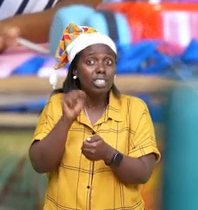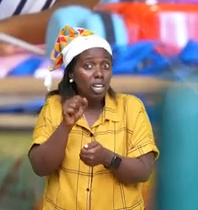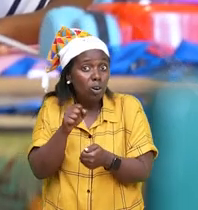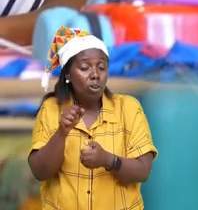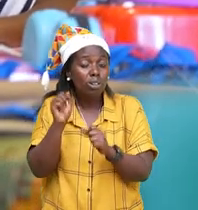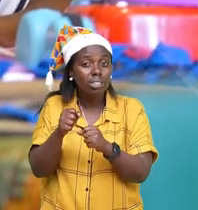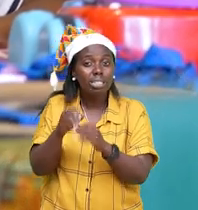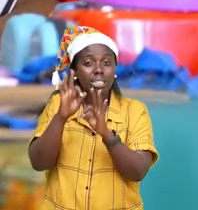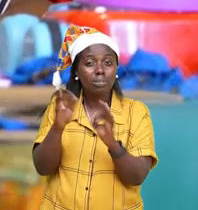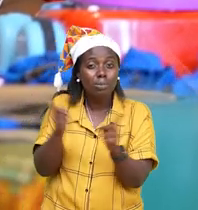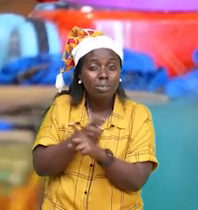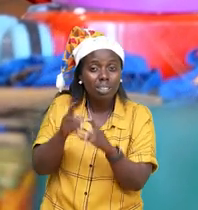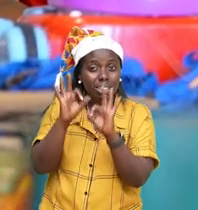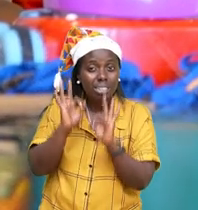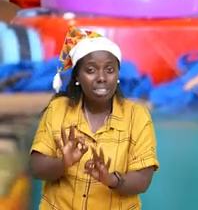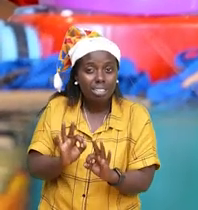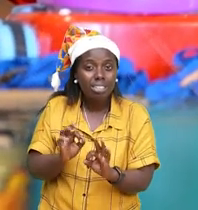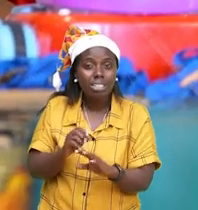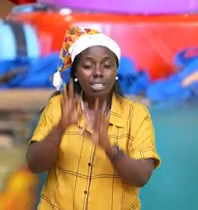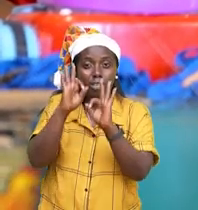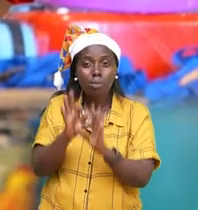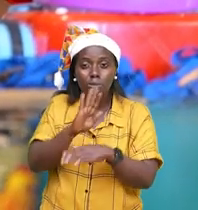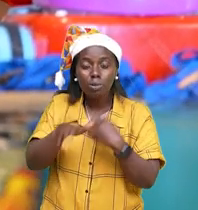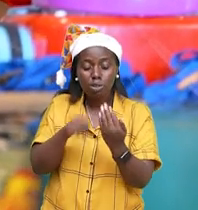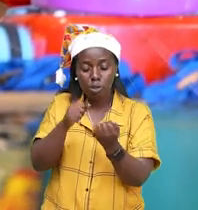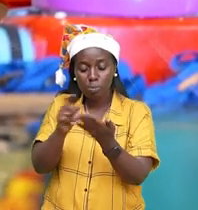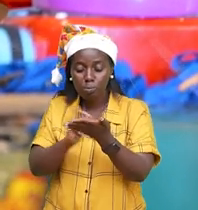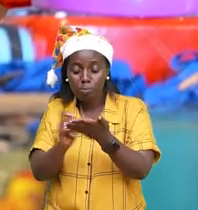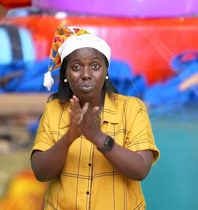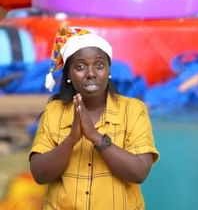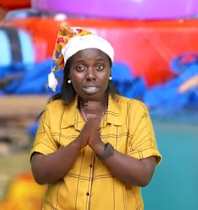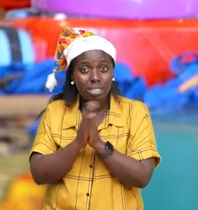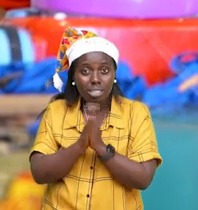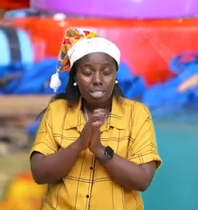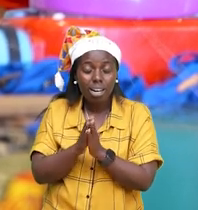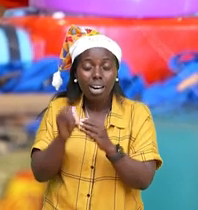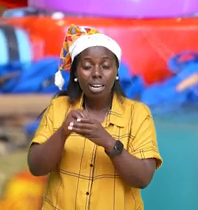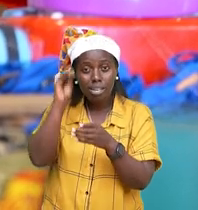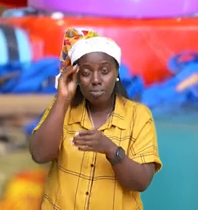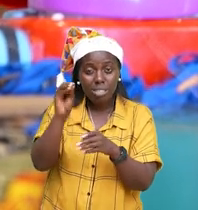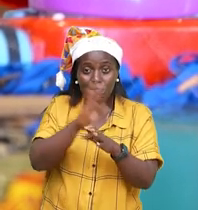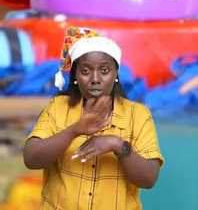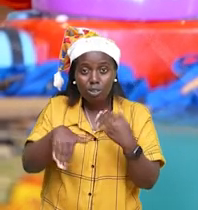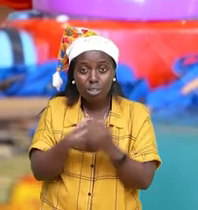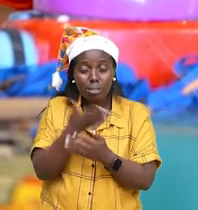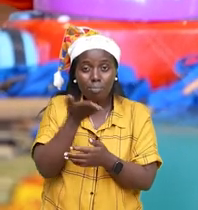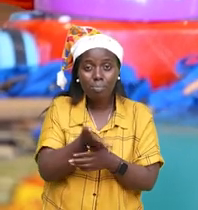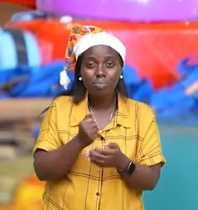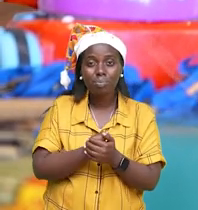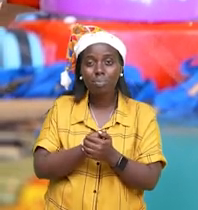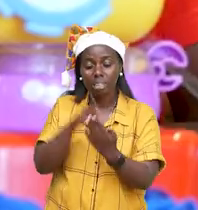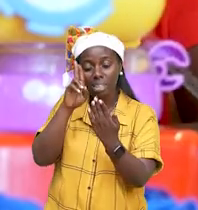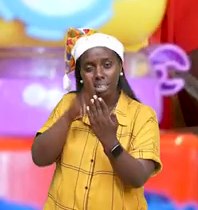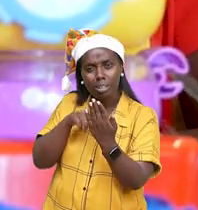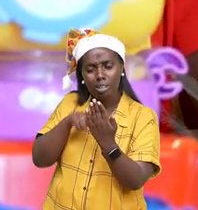For example, posters, games, lyrics, prescriptions,